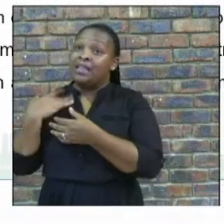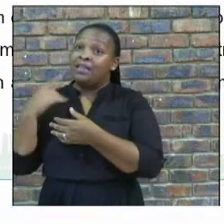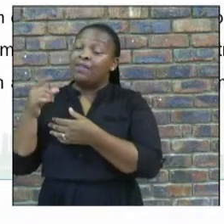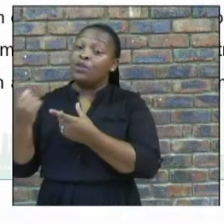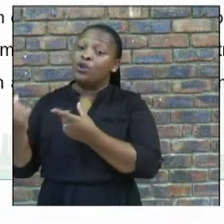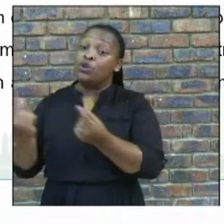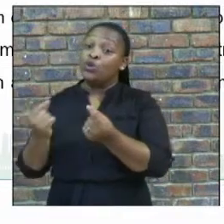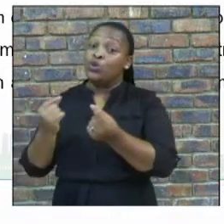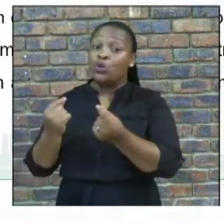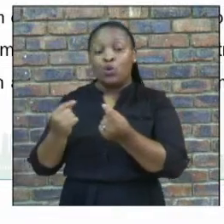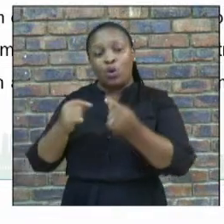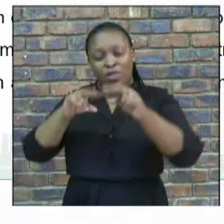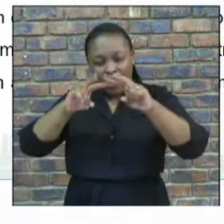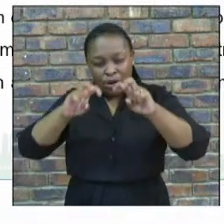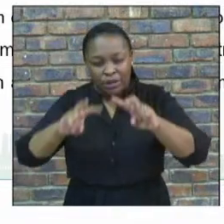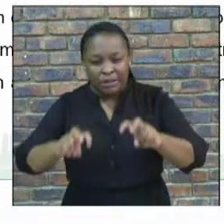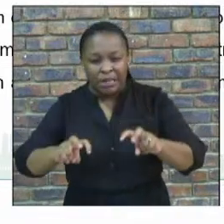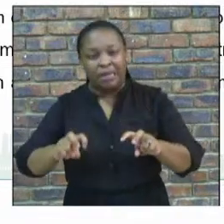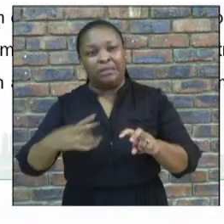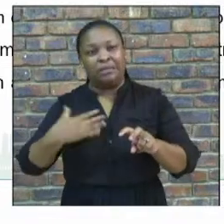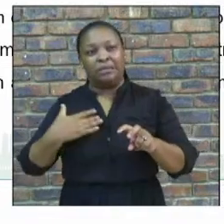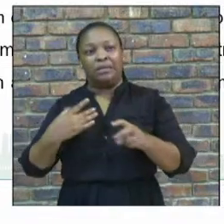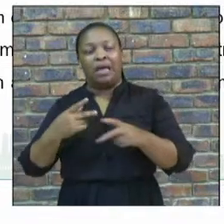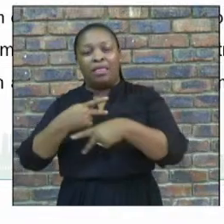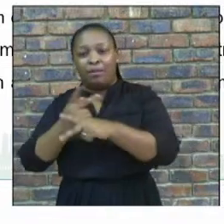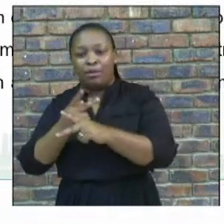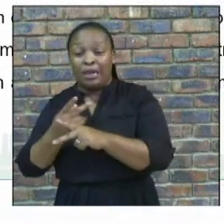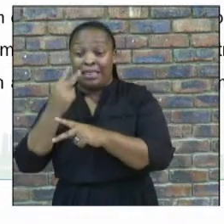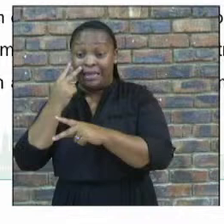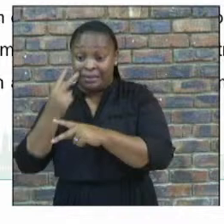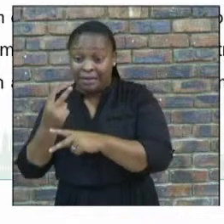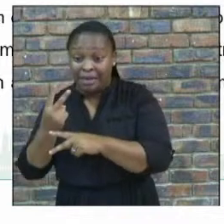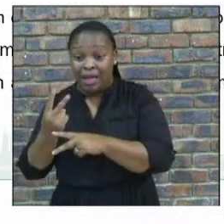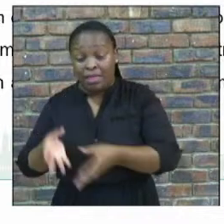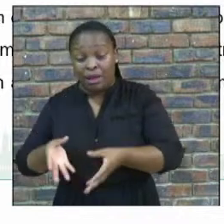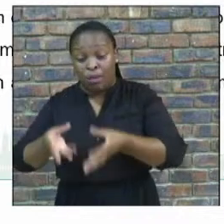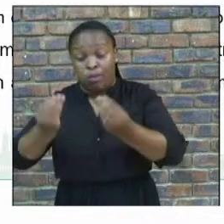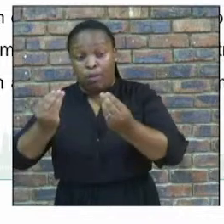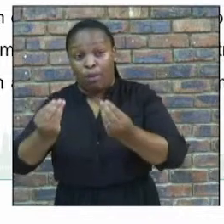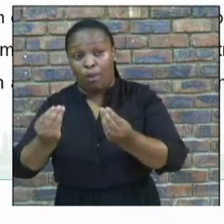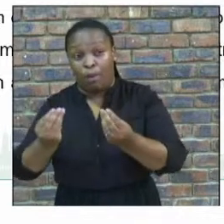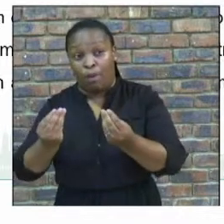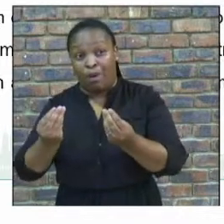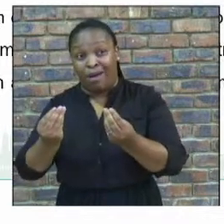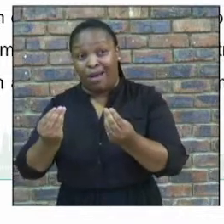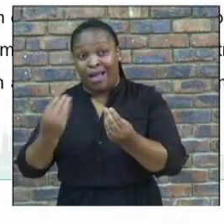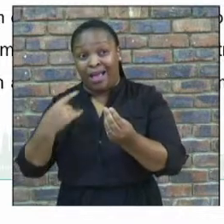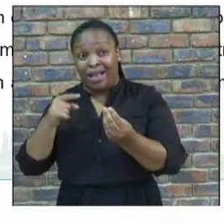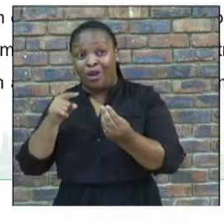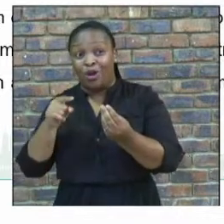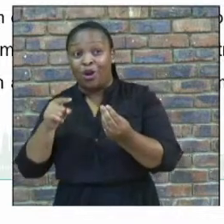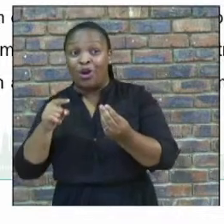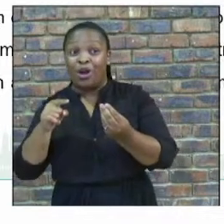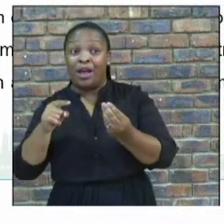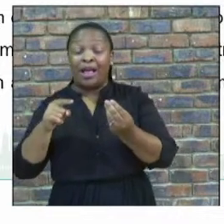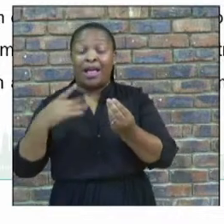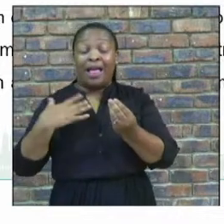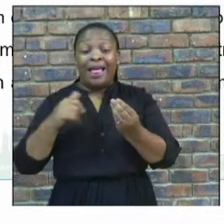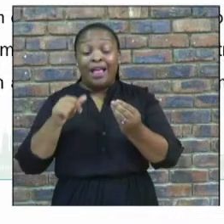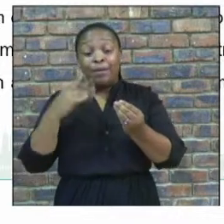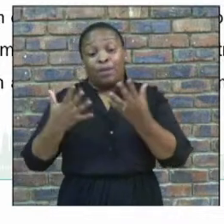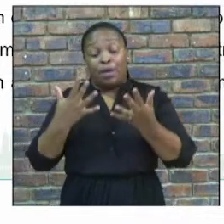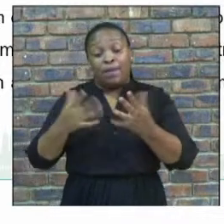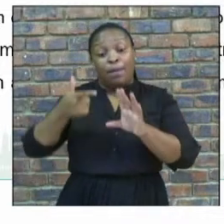the exploration and production, they found that the petroleum extend into another country, let's